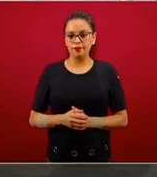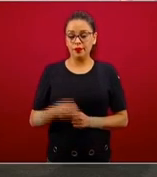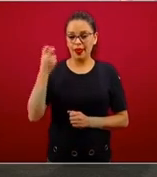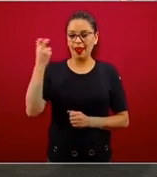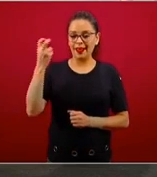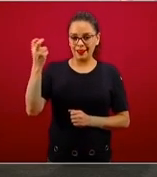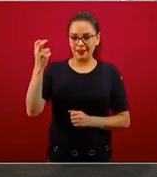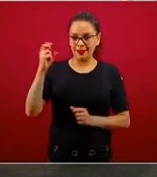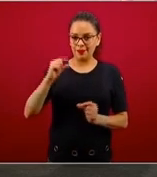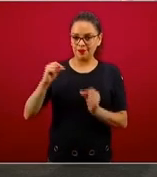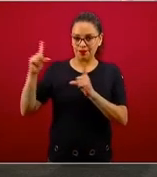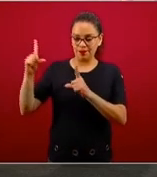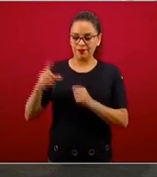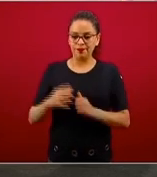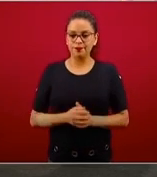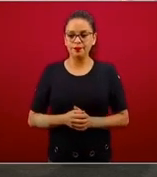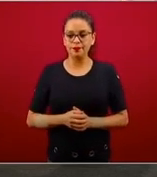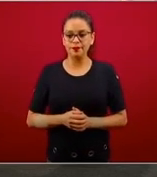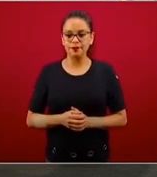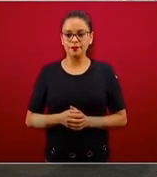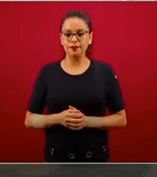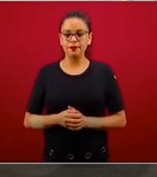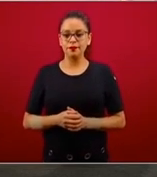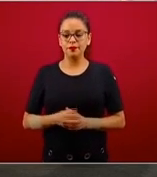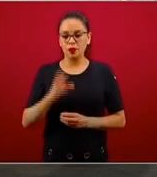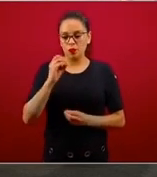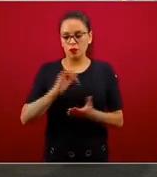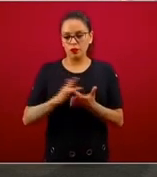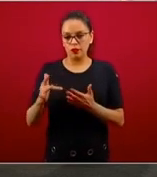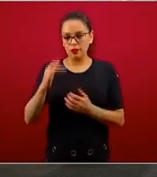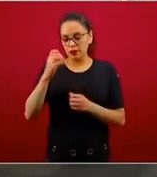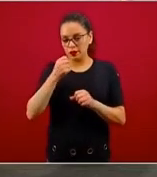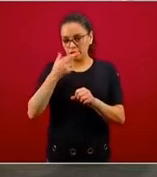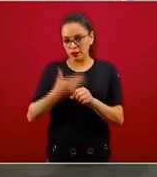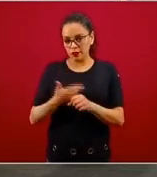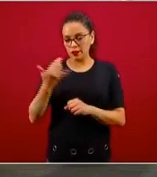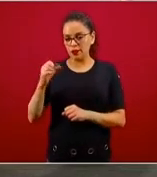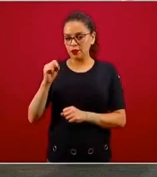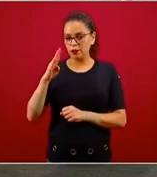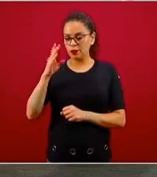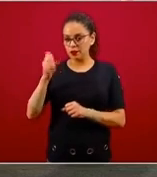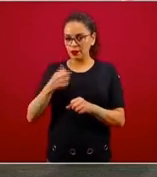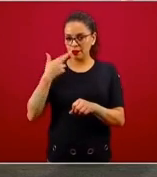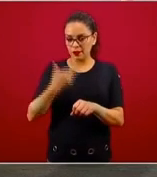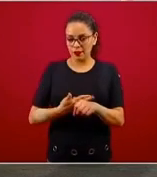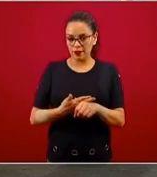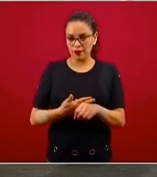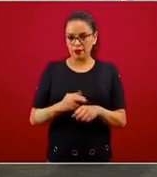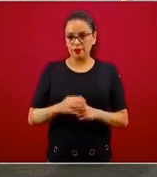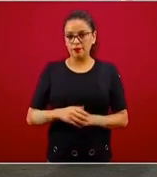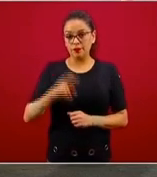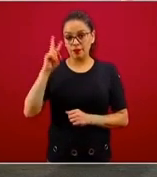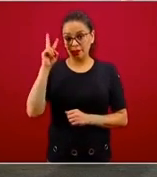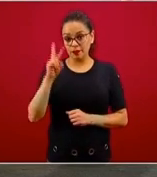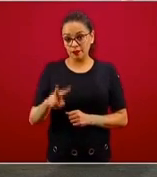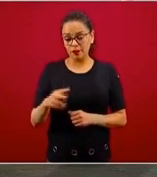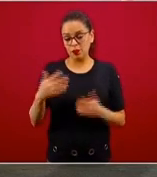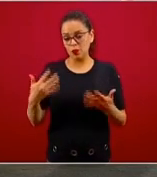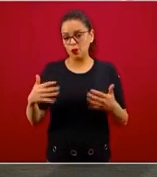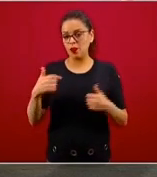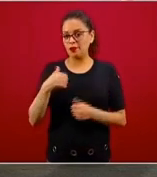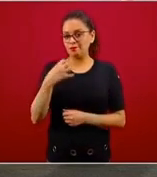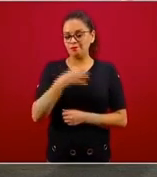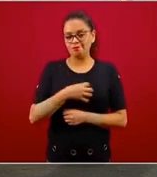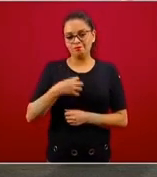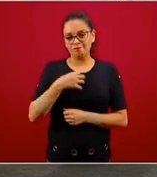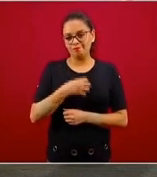to continue to maintain these percentages secretario, subsecretario. so that Es there para mí are un always placer beds y un available,